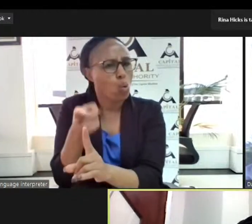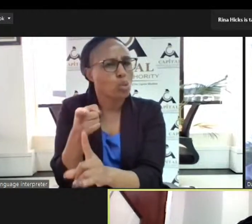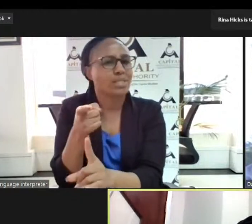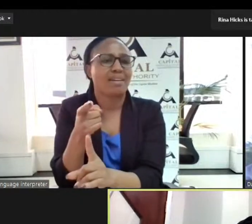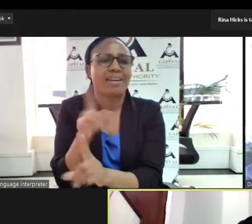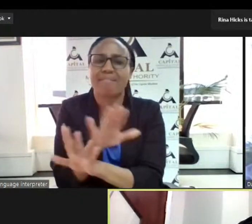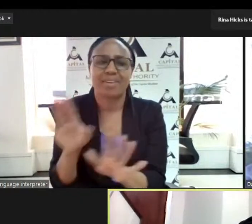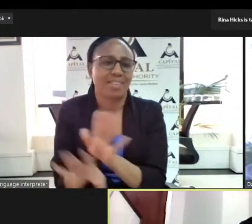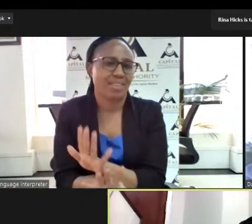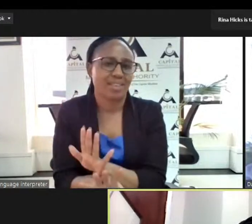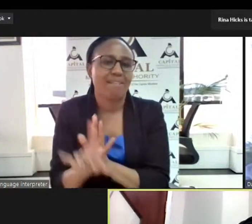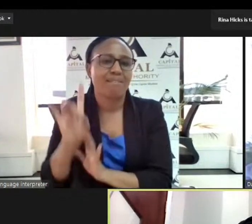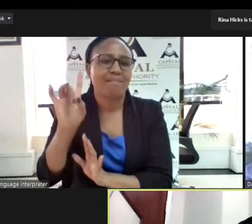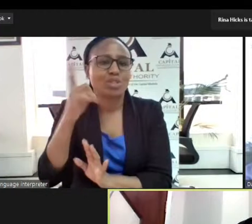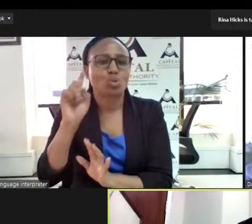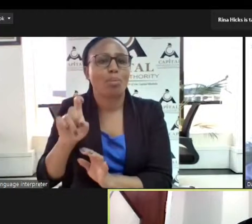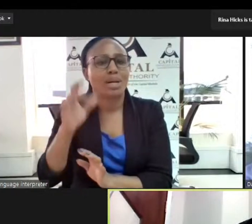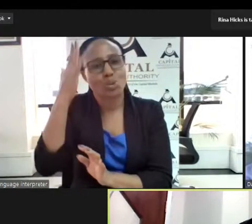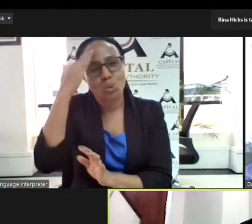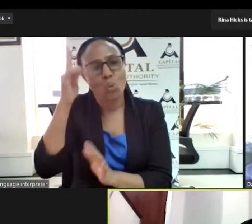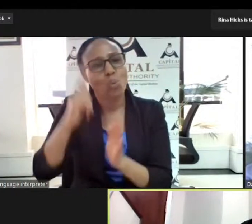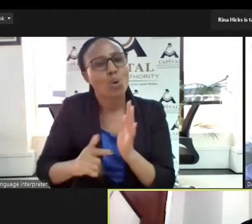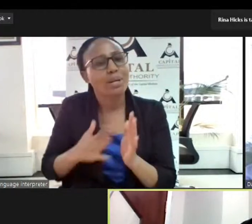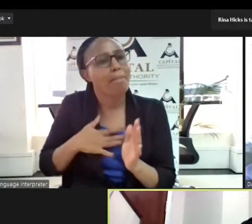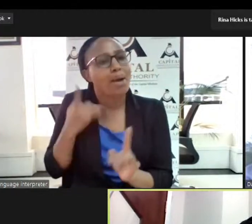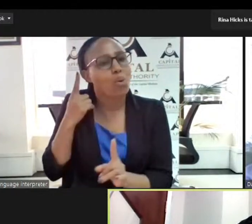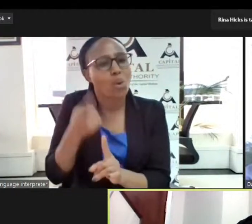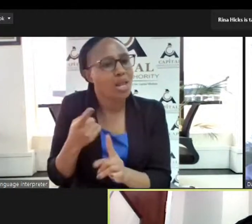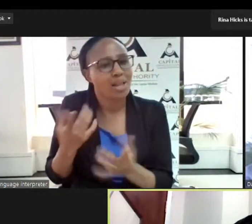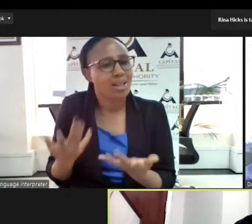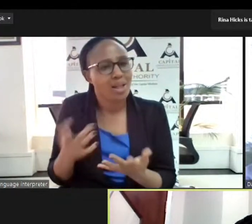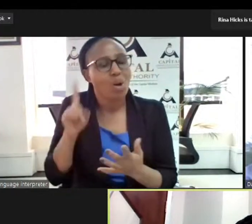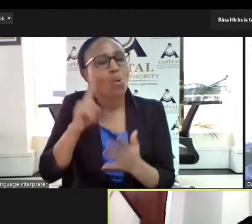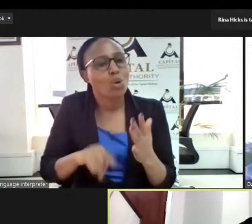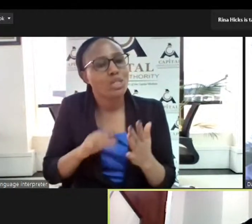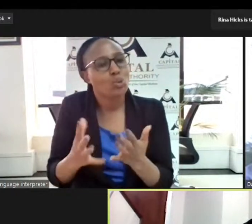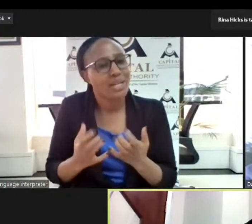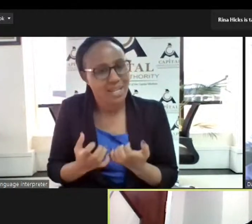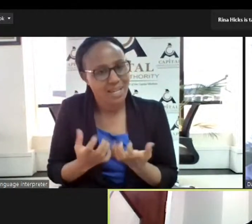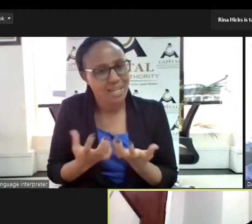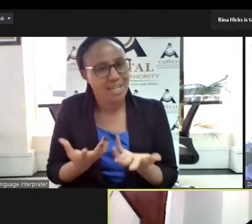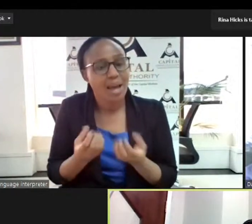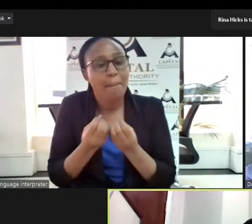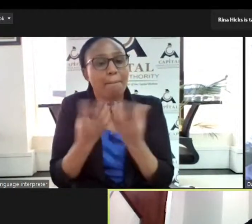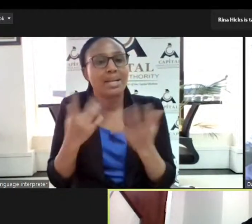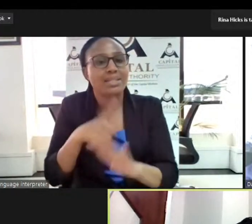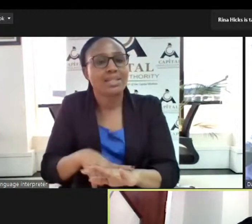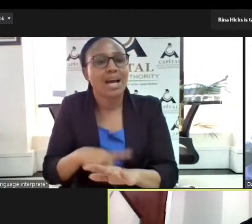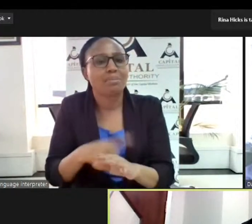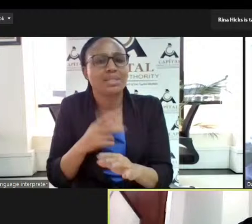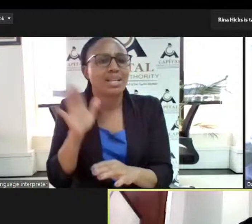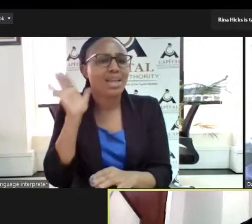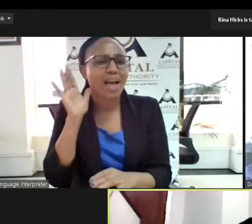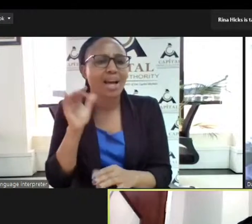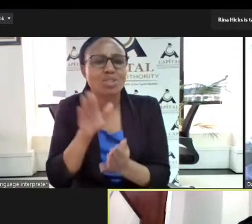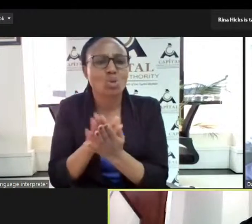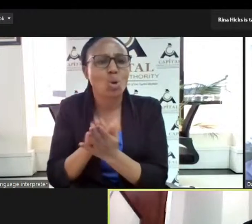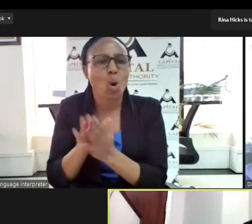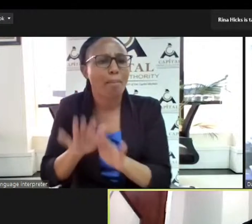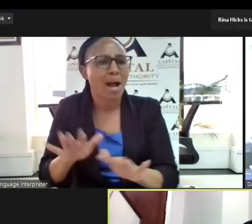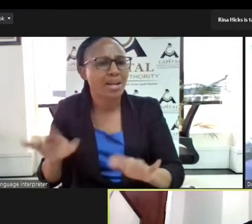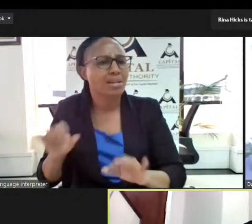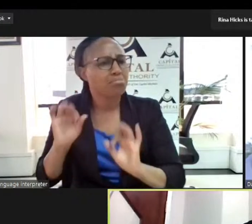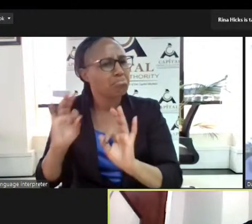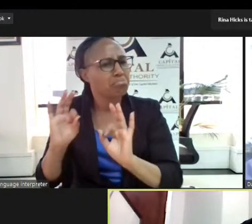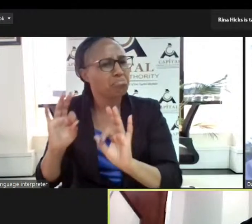the first thing is to figure out what are your goals and what are your needs. A lot of times people hear, yeah, the stock market is a great place to